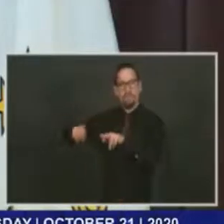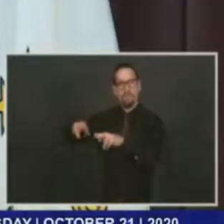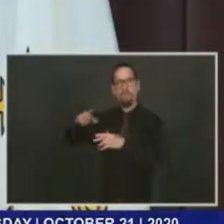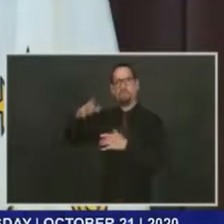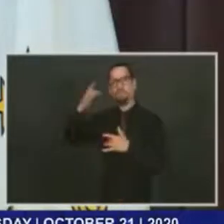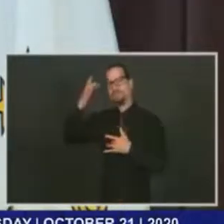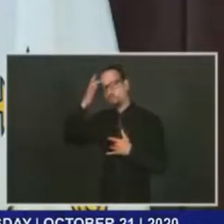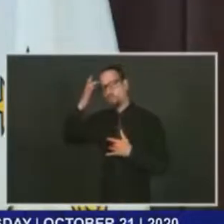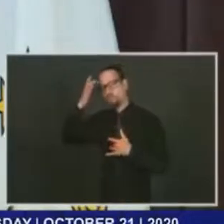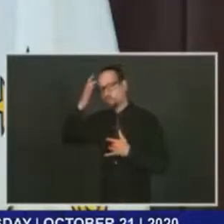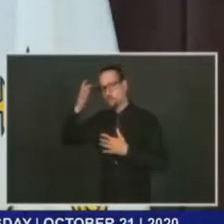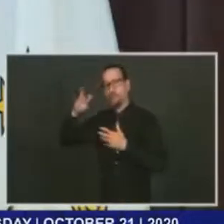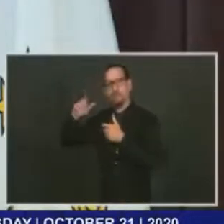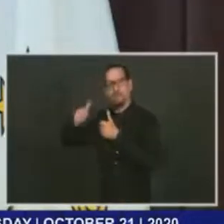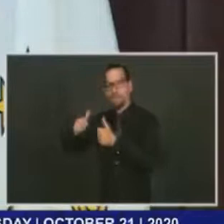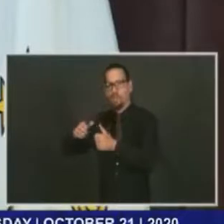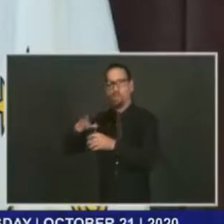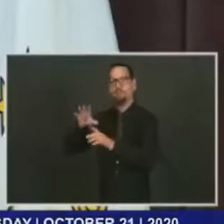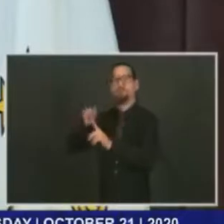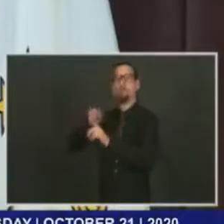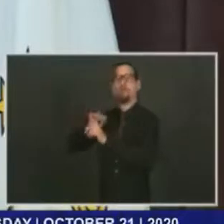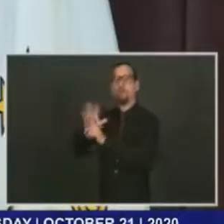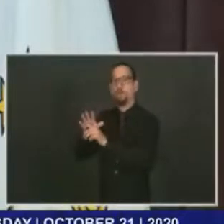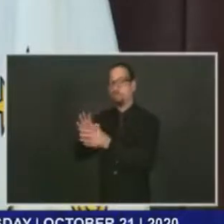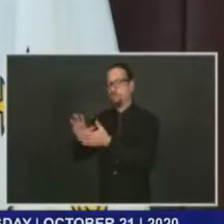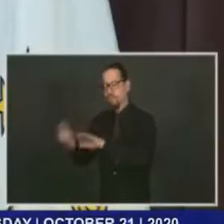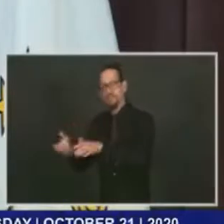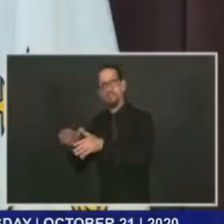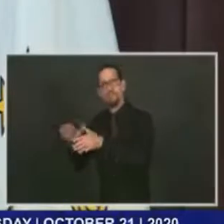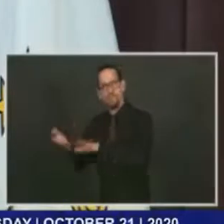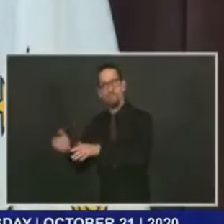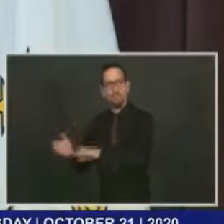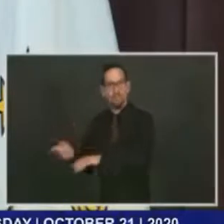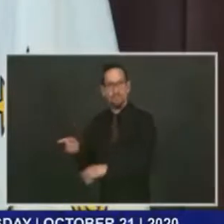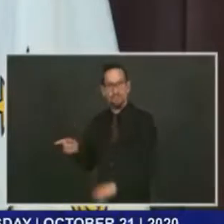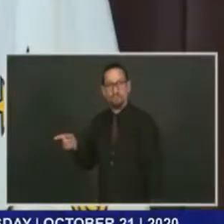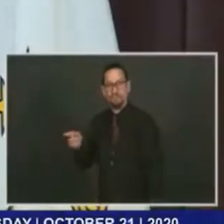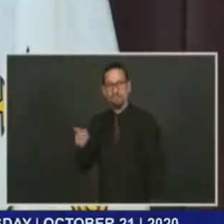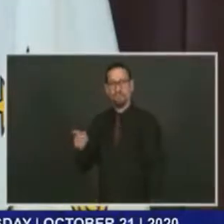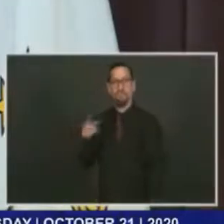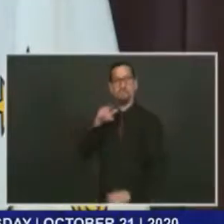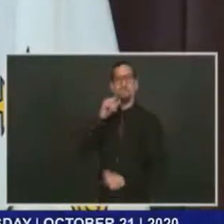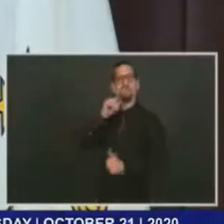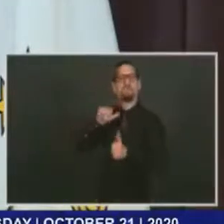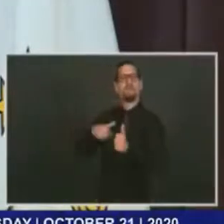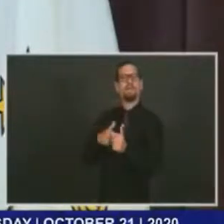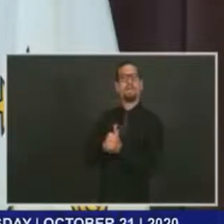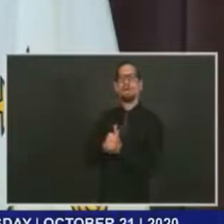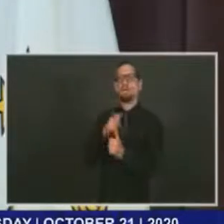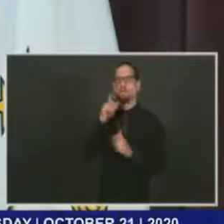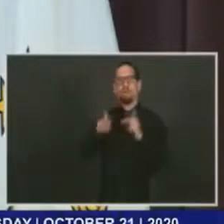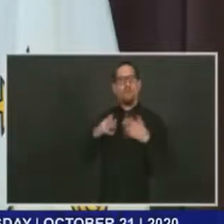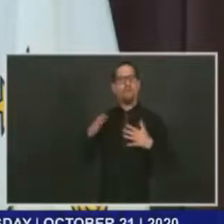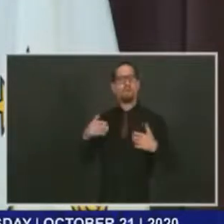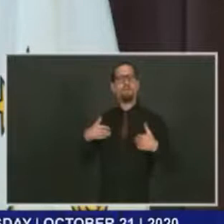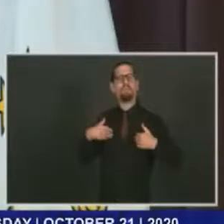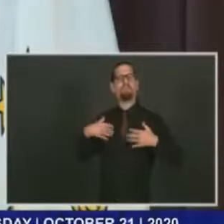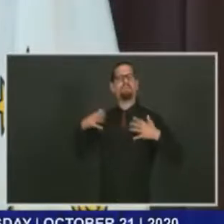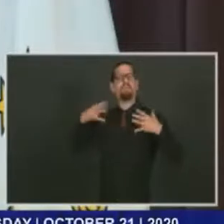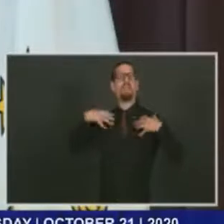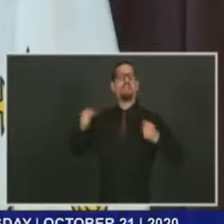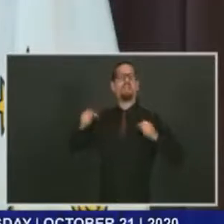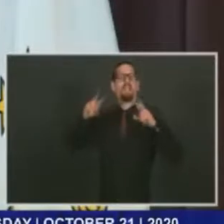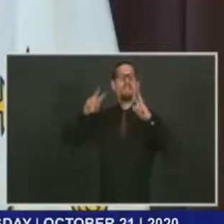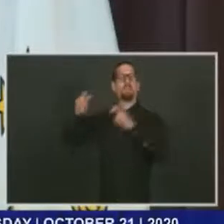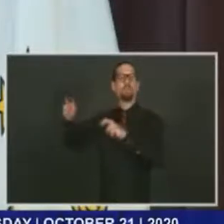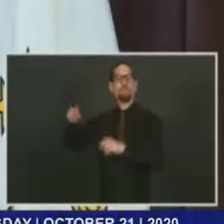There's still the focus on folks who have underlying illnesses or are frail